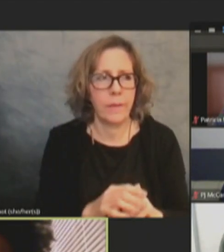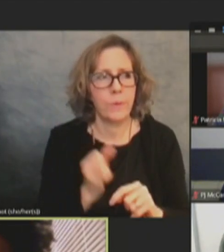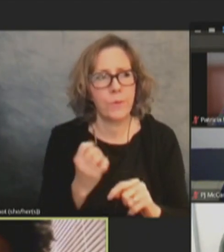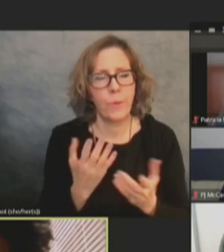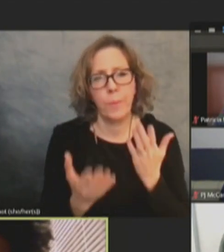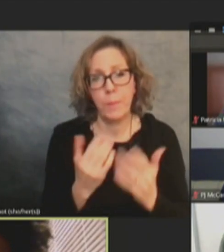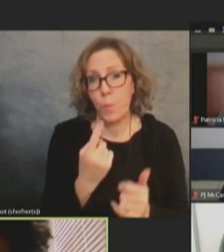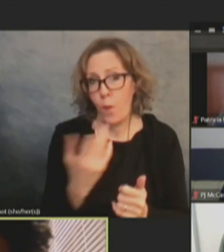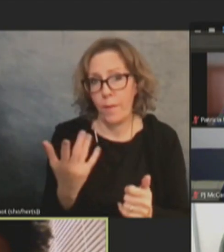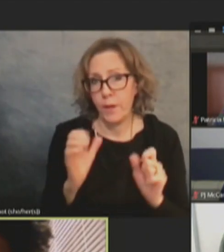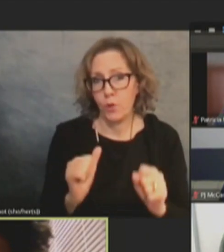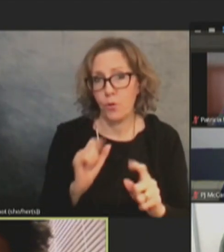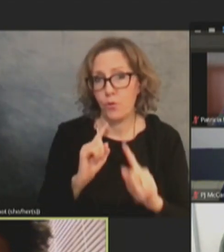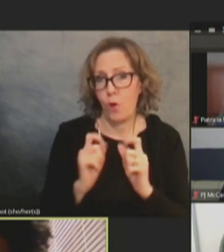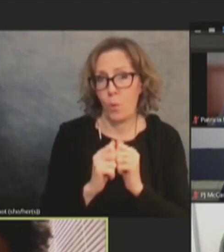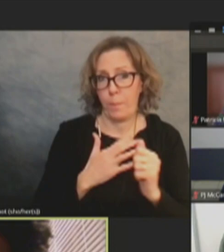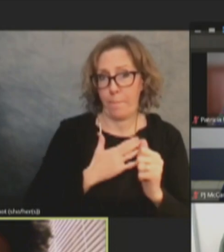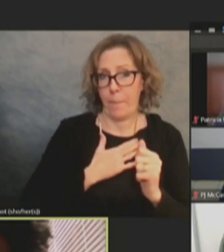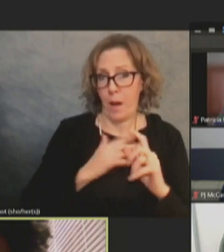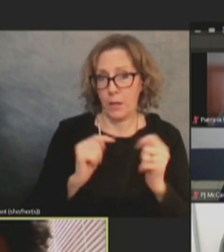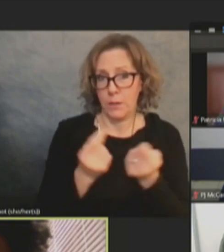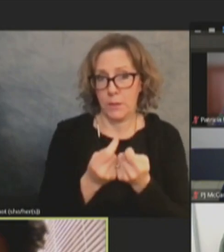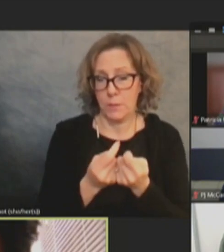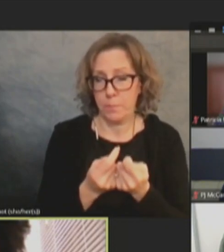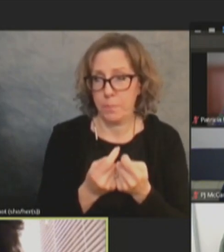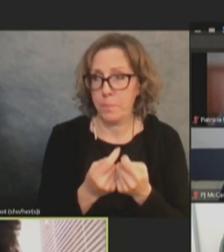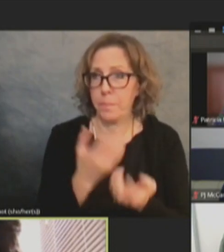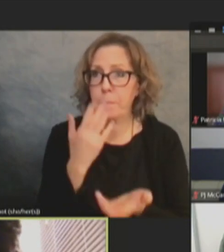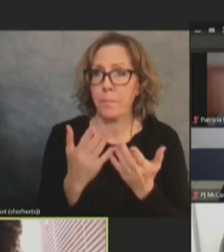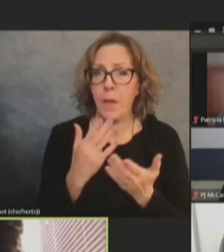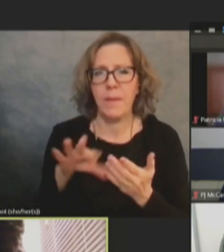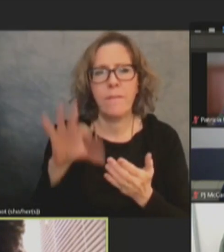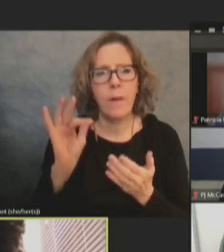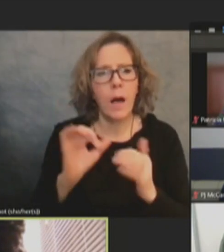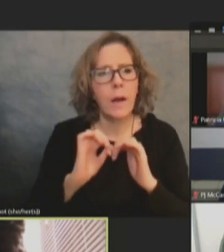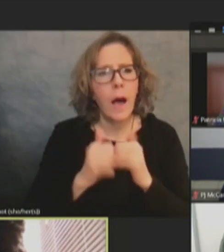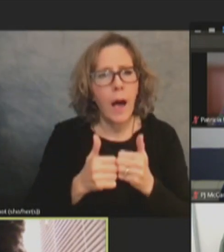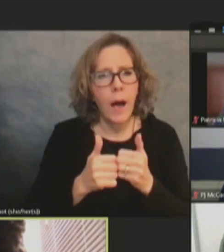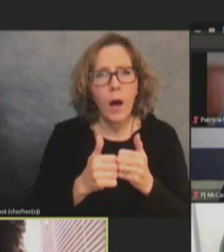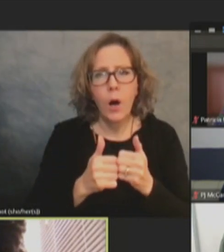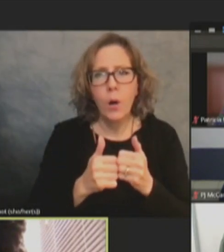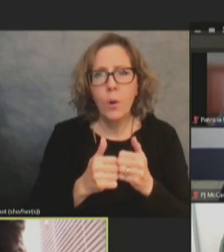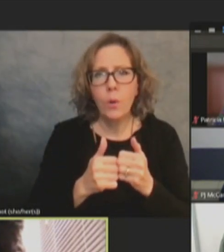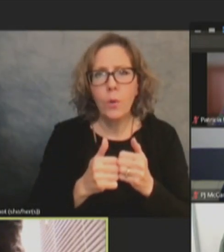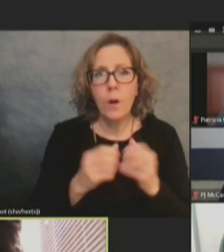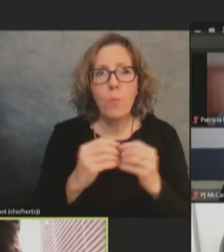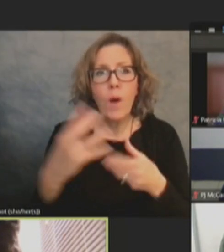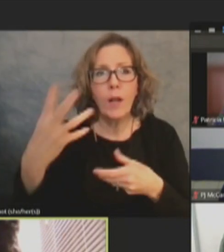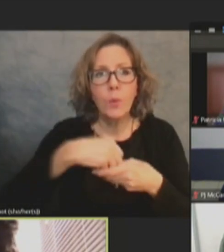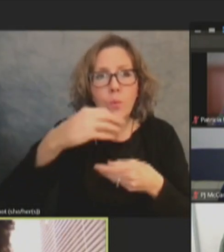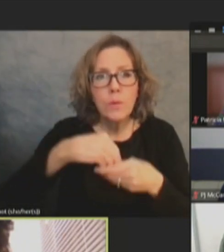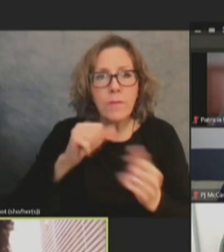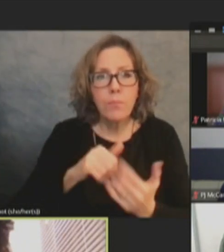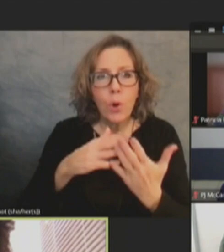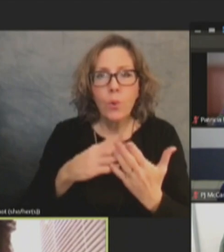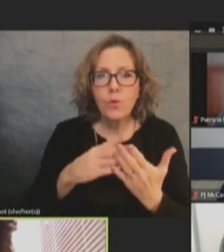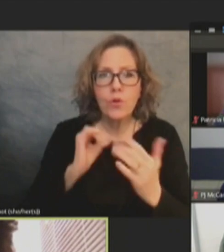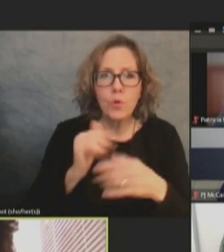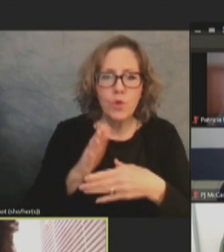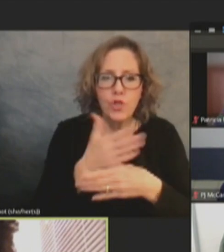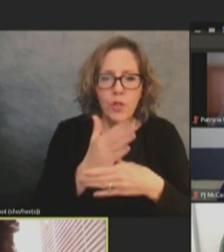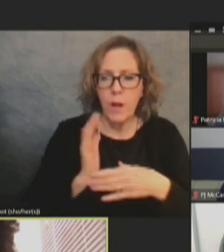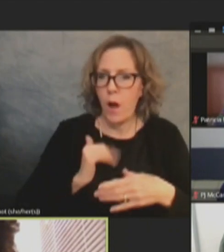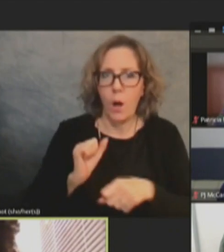the team is maybe finding better ways to, more inclusive ways to share what our office